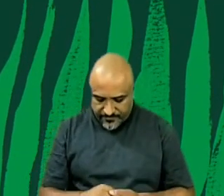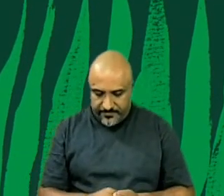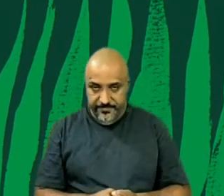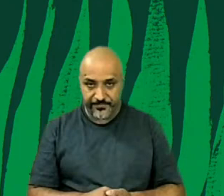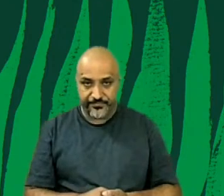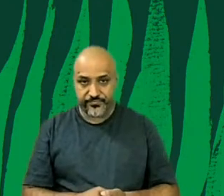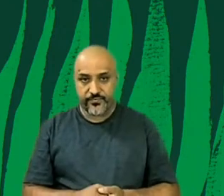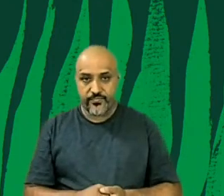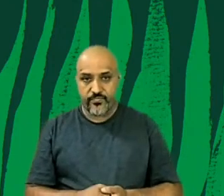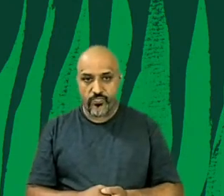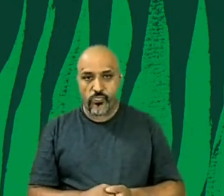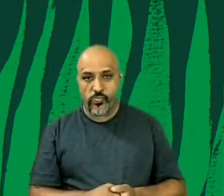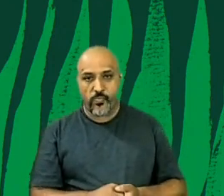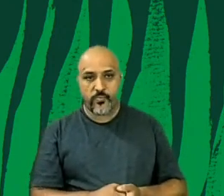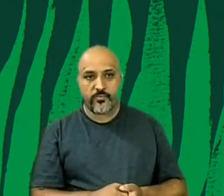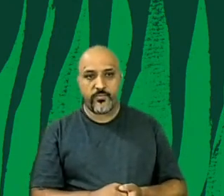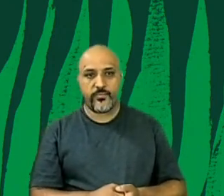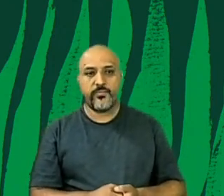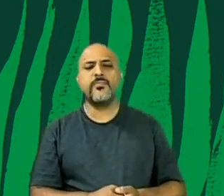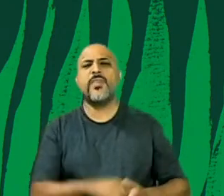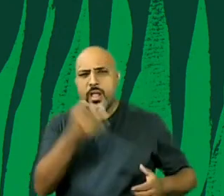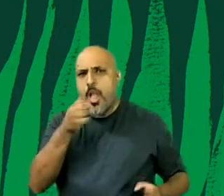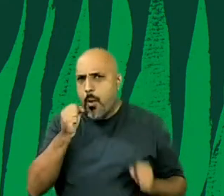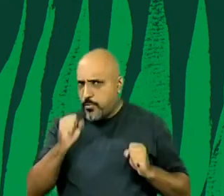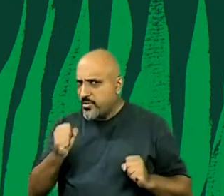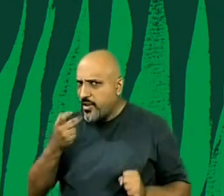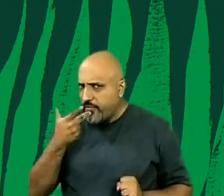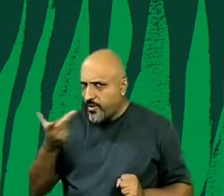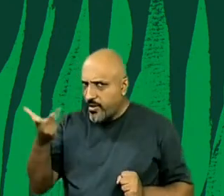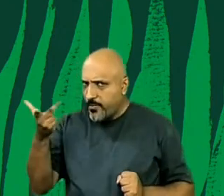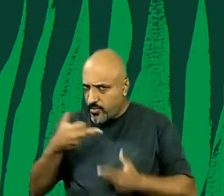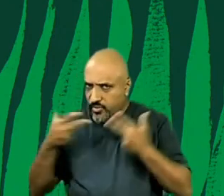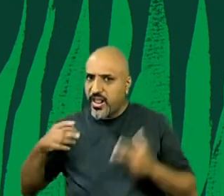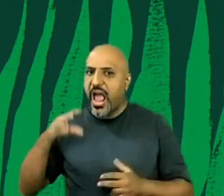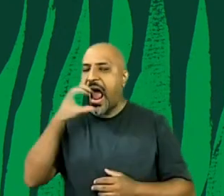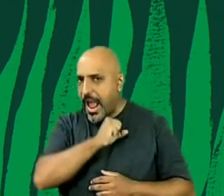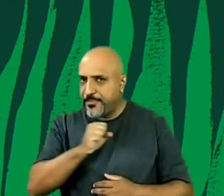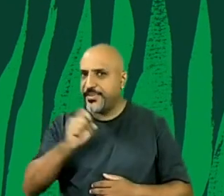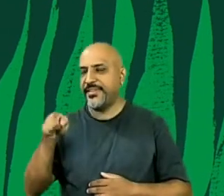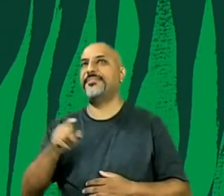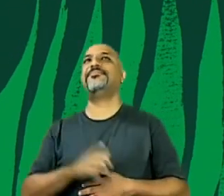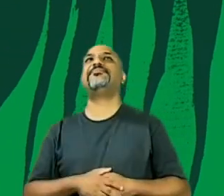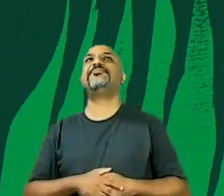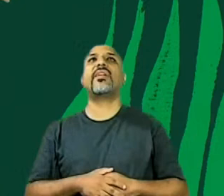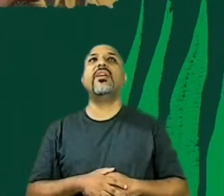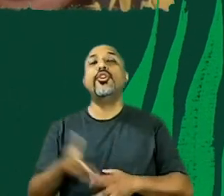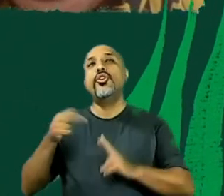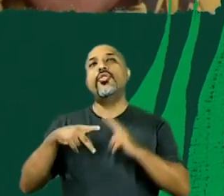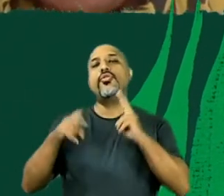Can I just say something here about the drawers? Because